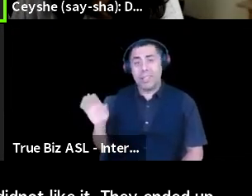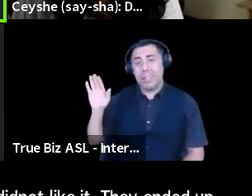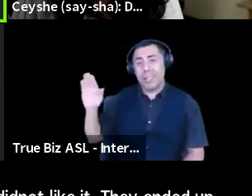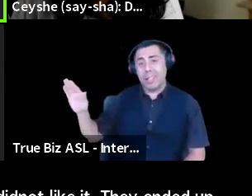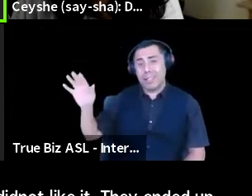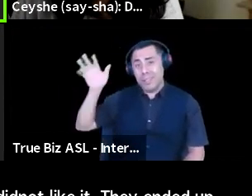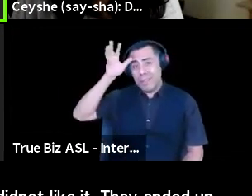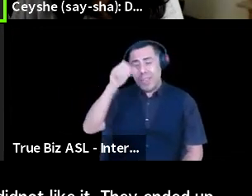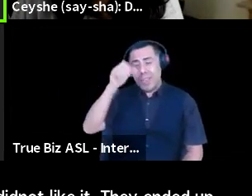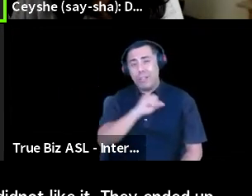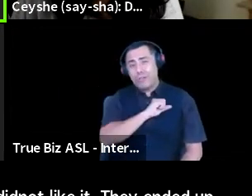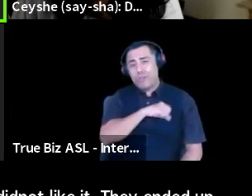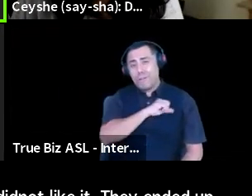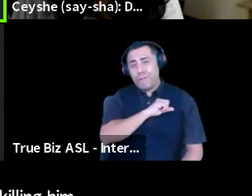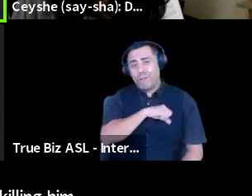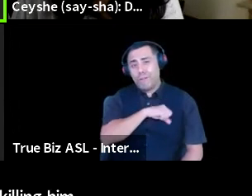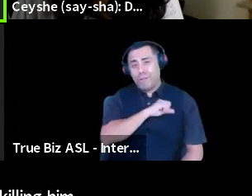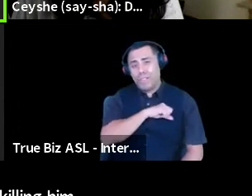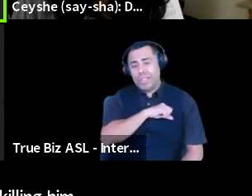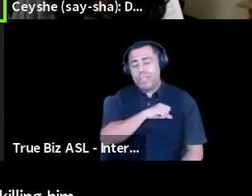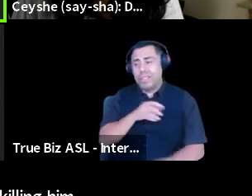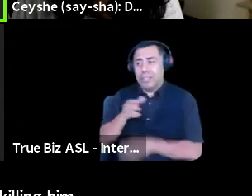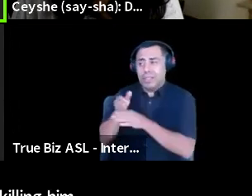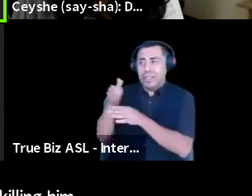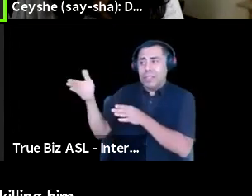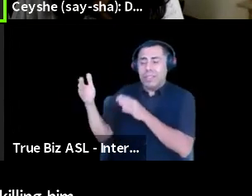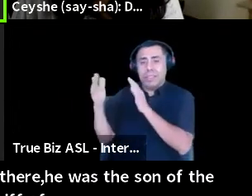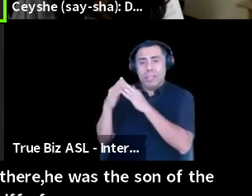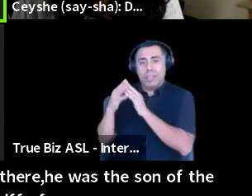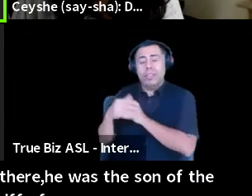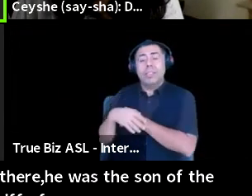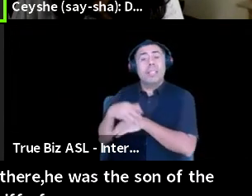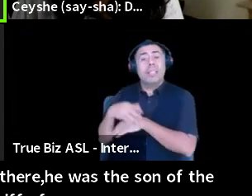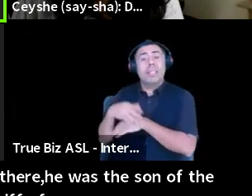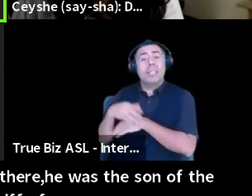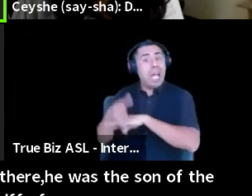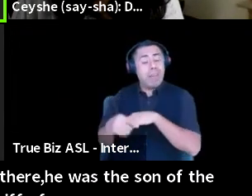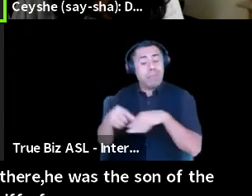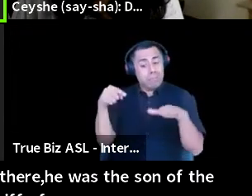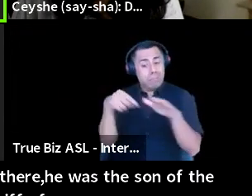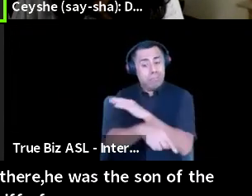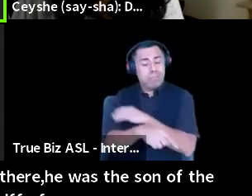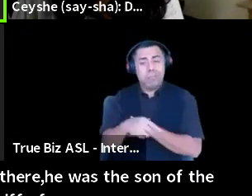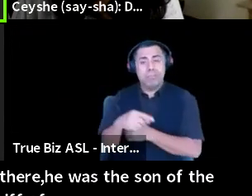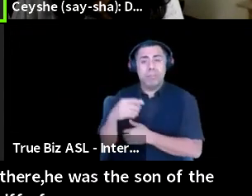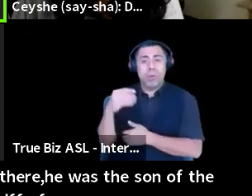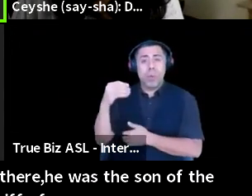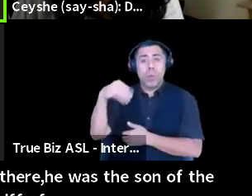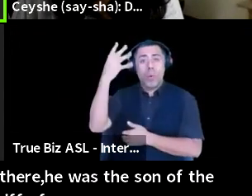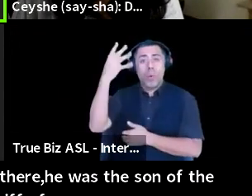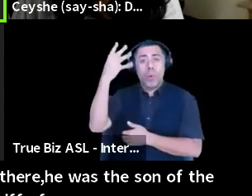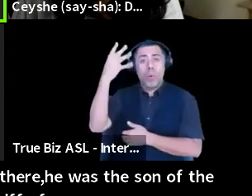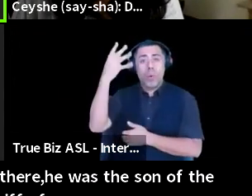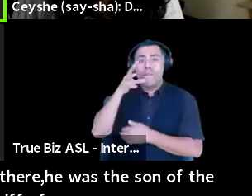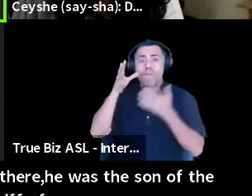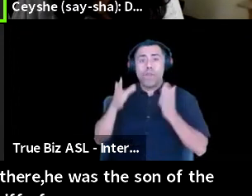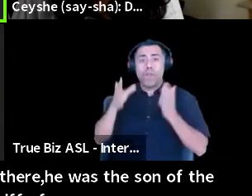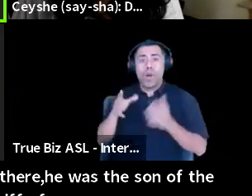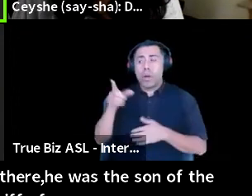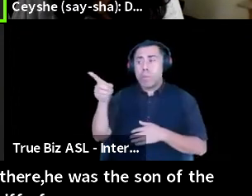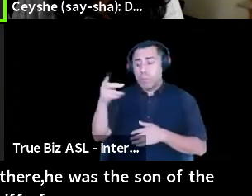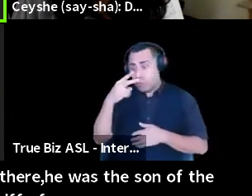town. And he actually, after it happened, there was a farmer, a white farmer, who saw it all, and he wanted to, you